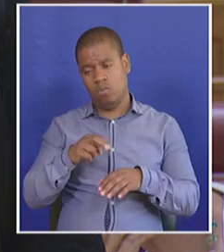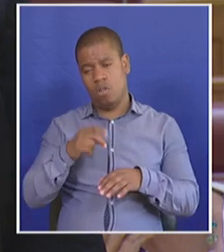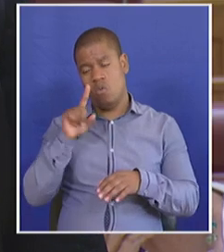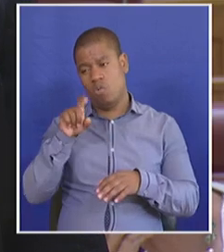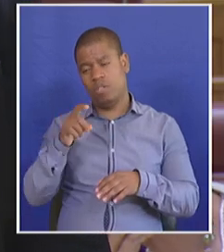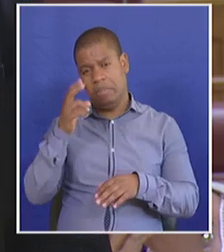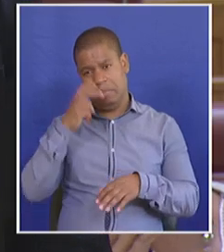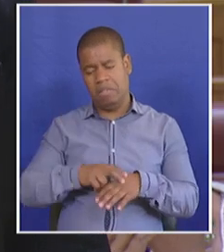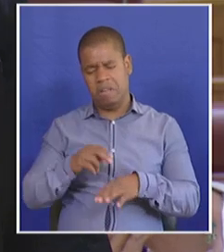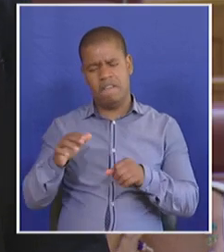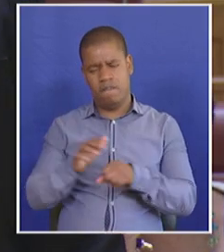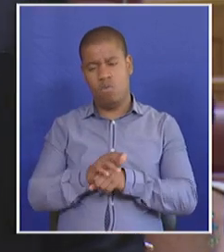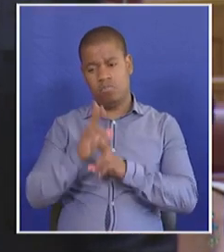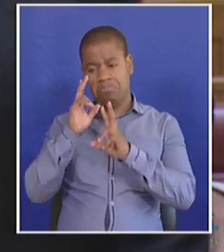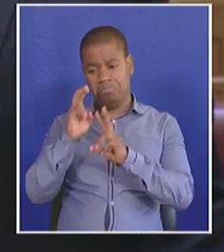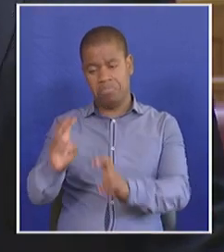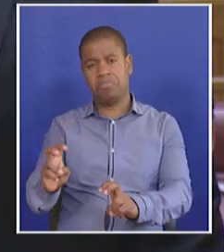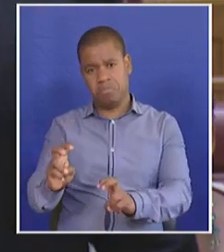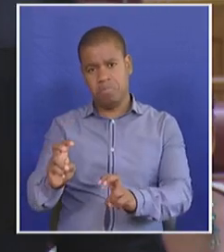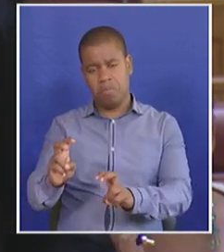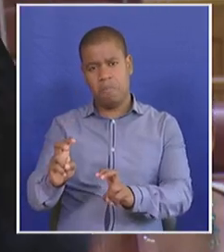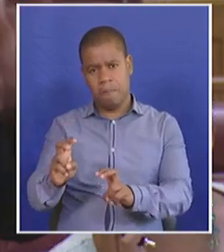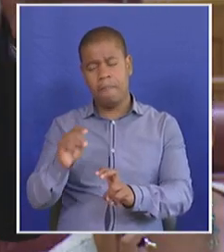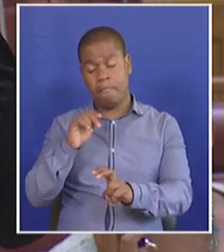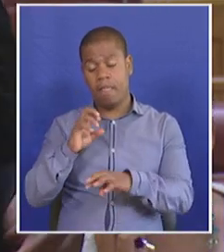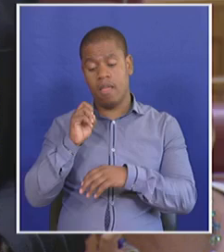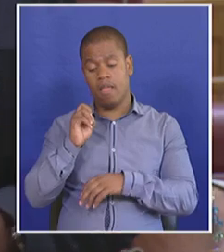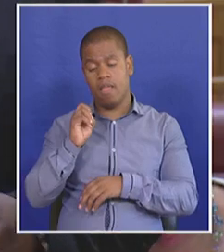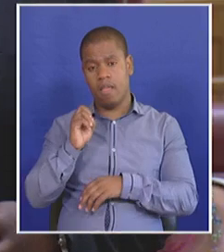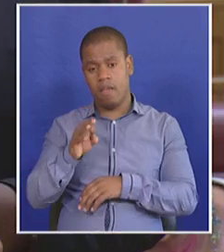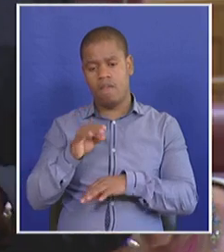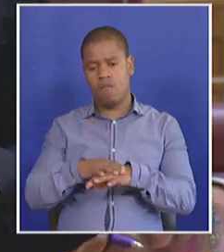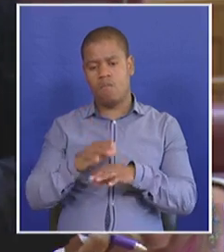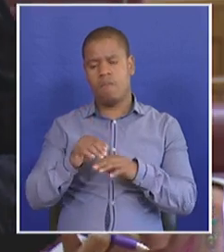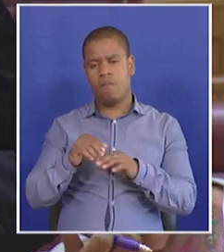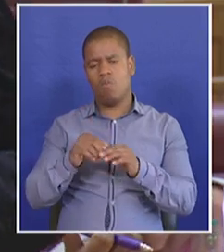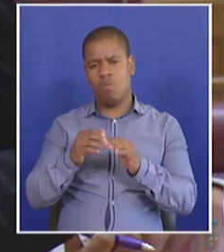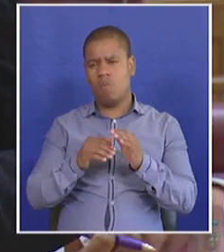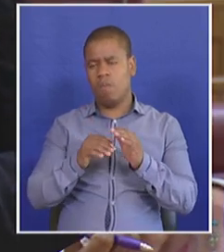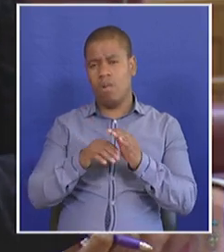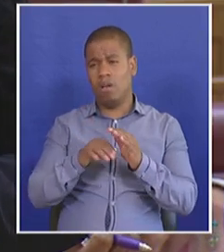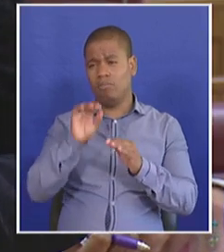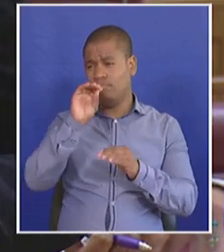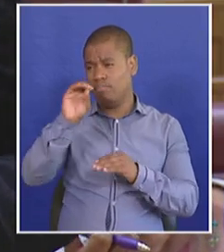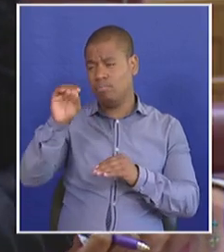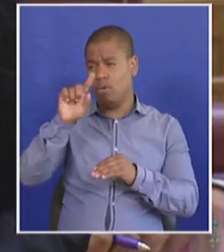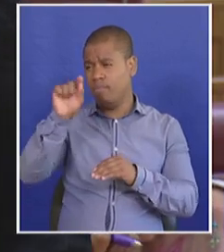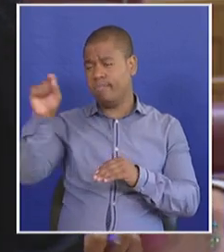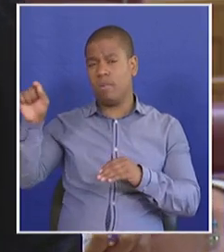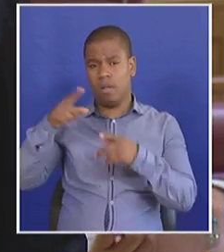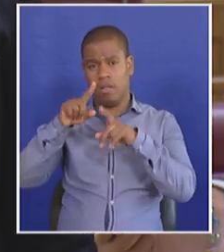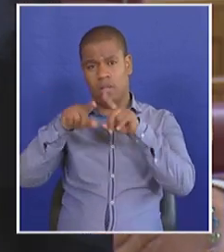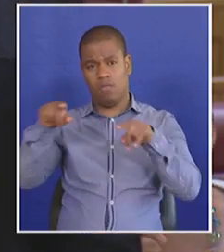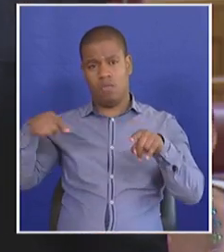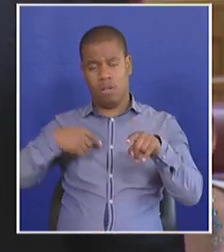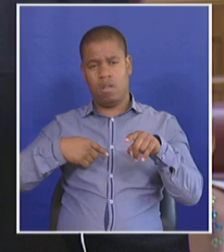approach. Because wherever you go in South Africa, for instance, I'll give you an example. You know where